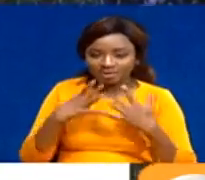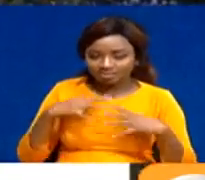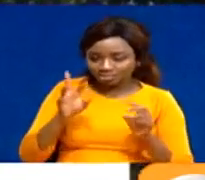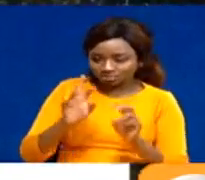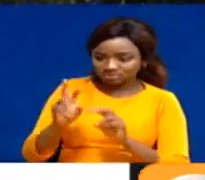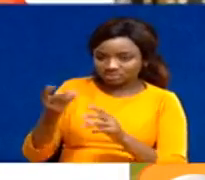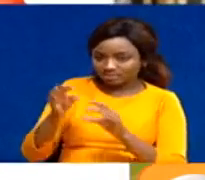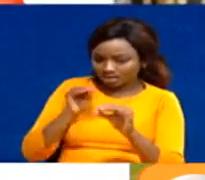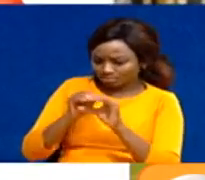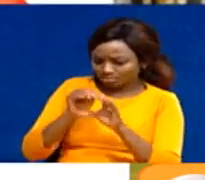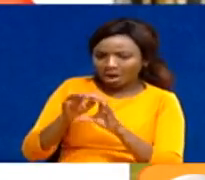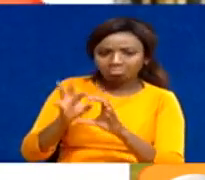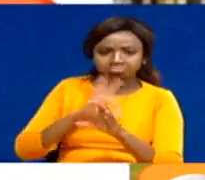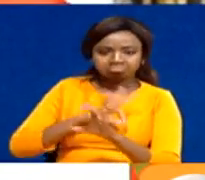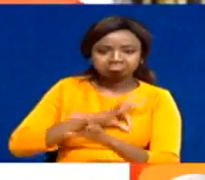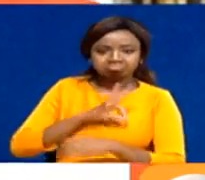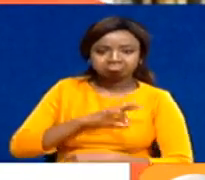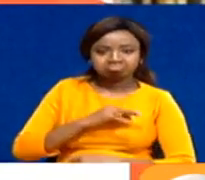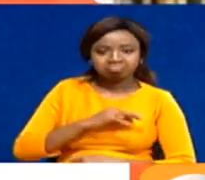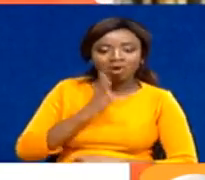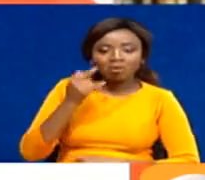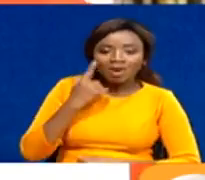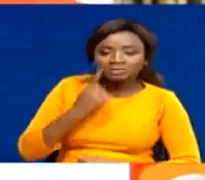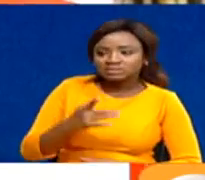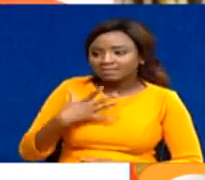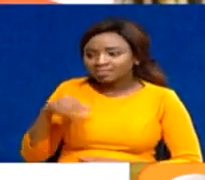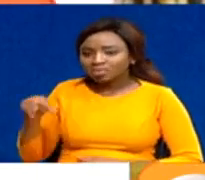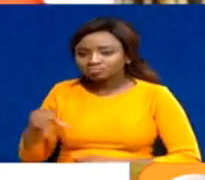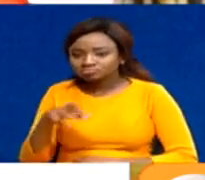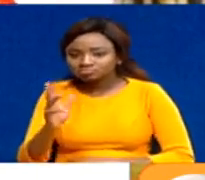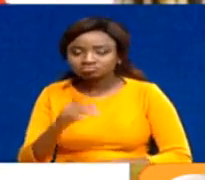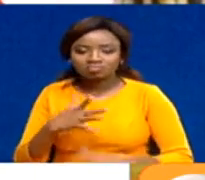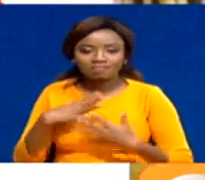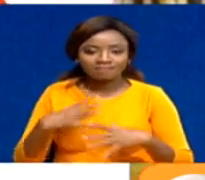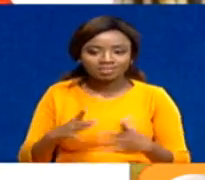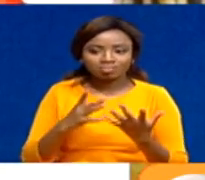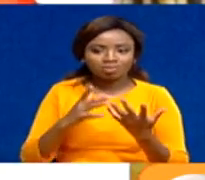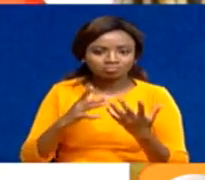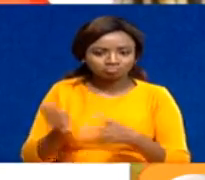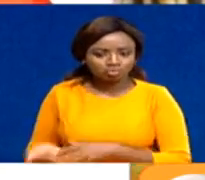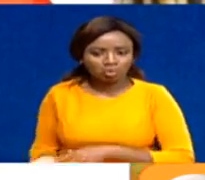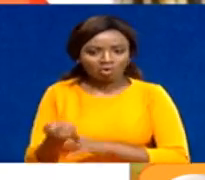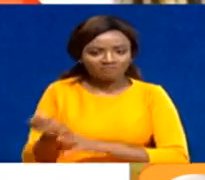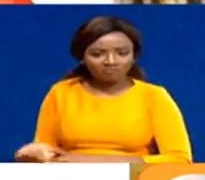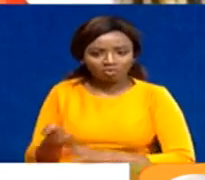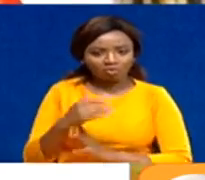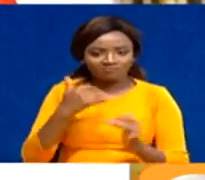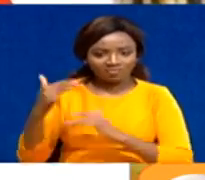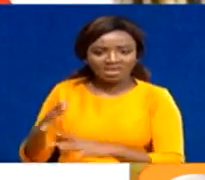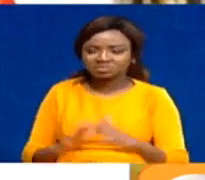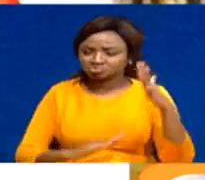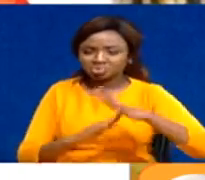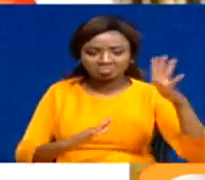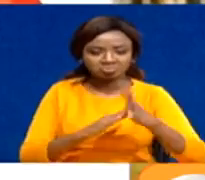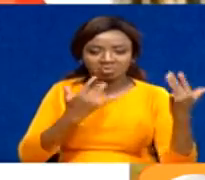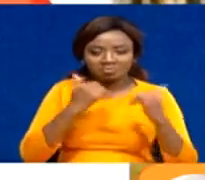money invested. It feels great seeing people walk around the course. We've got the top golfers in the world participating. So we believe